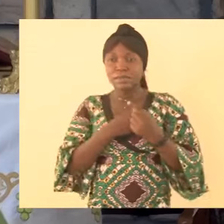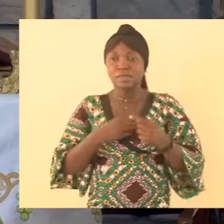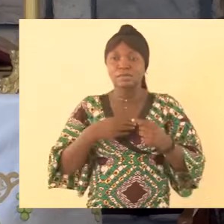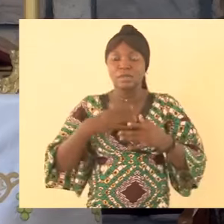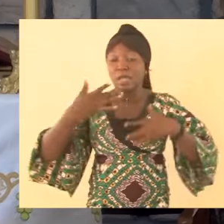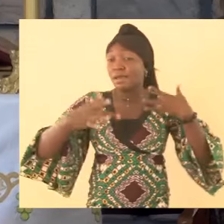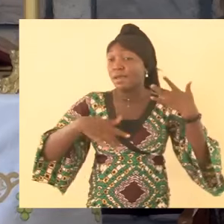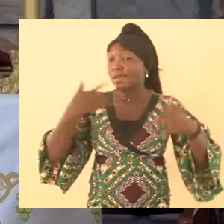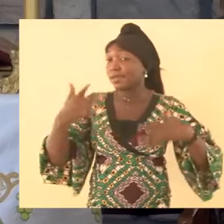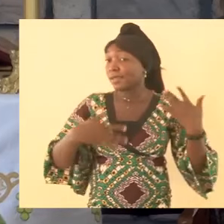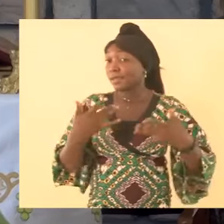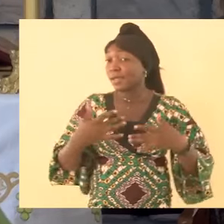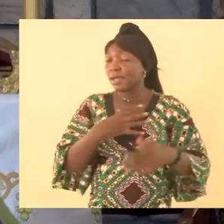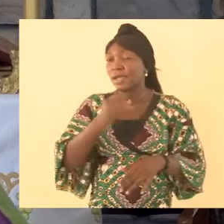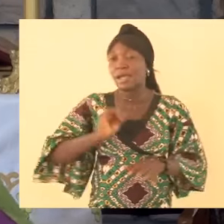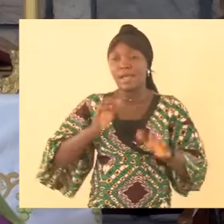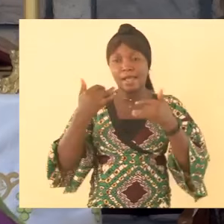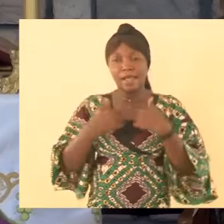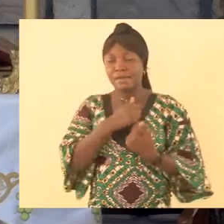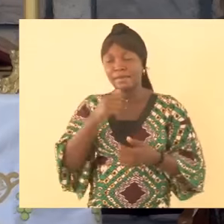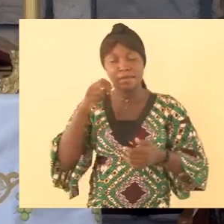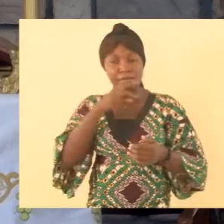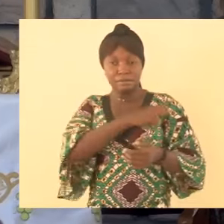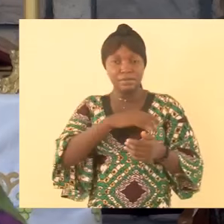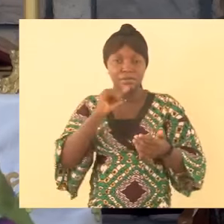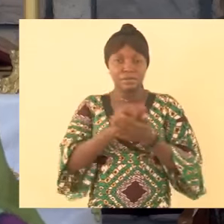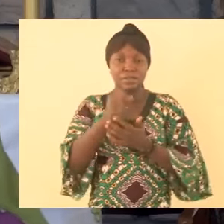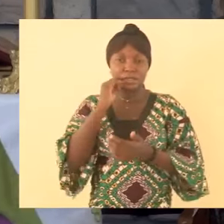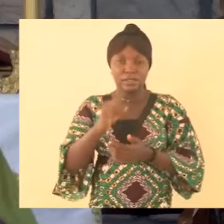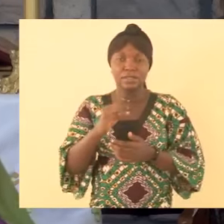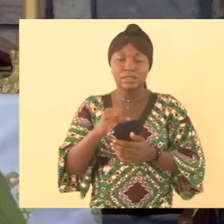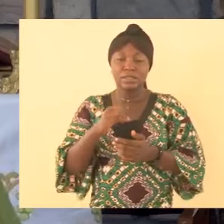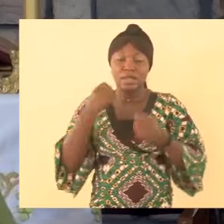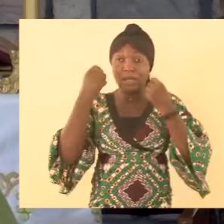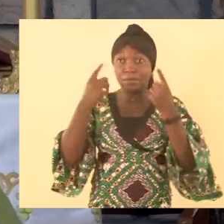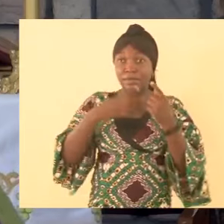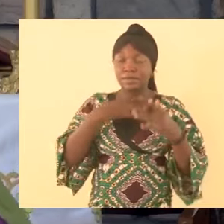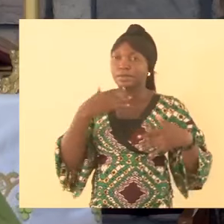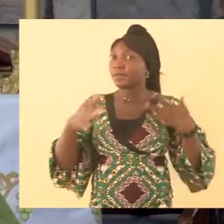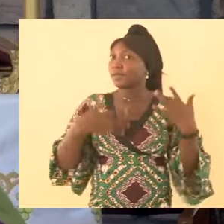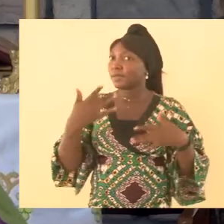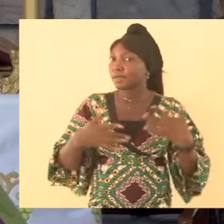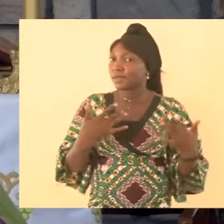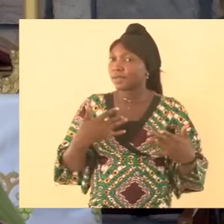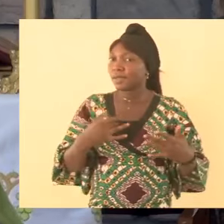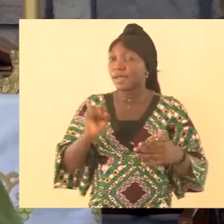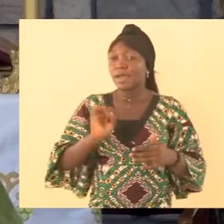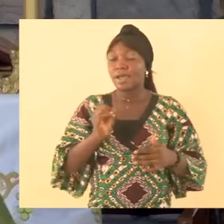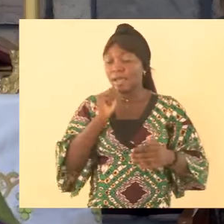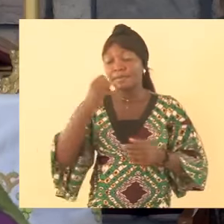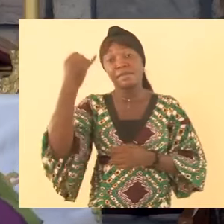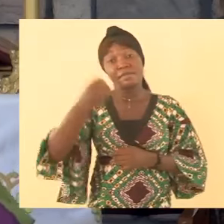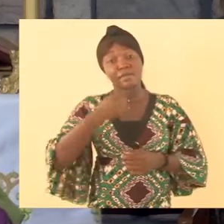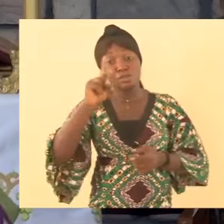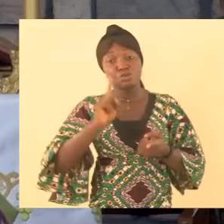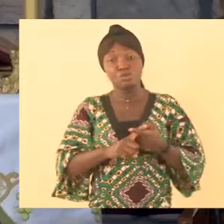and exciting. I have a vision that is extremely amazing and is exciting. I